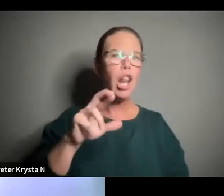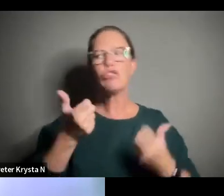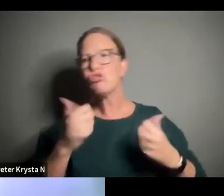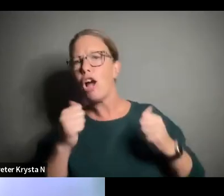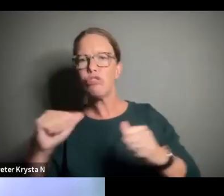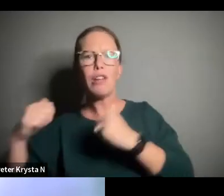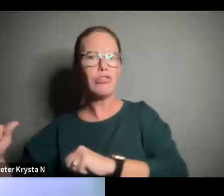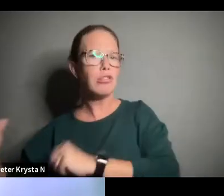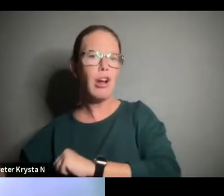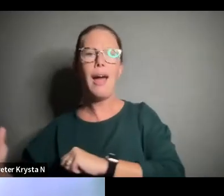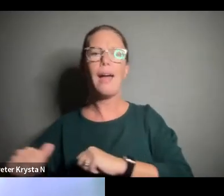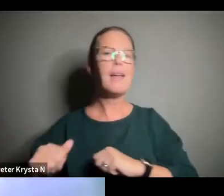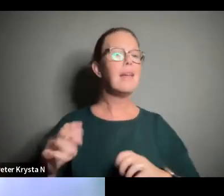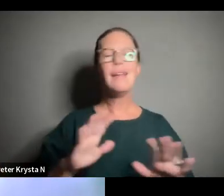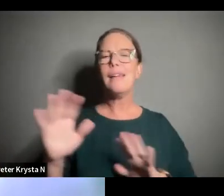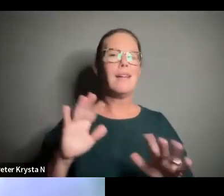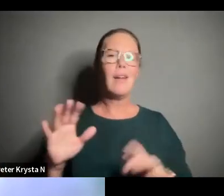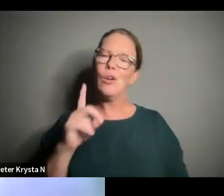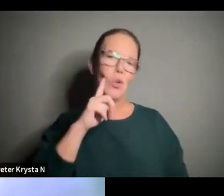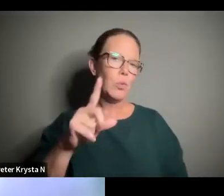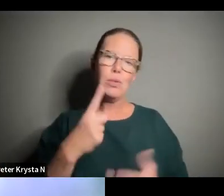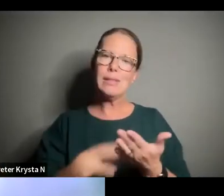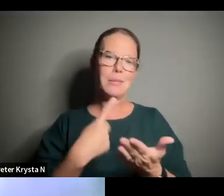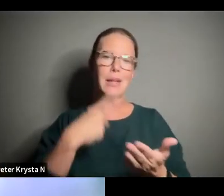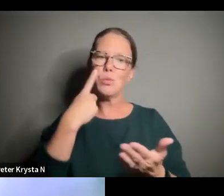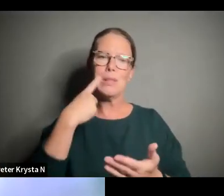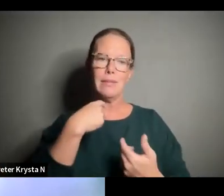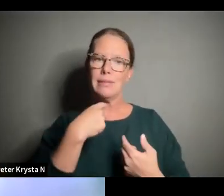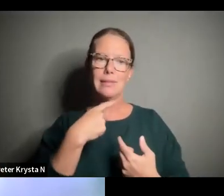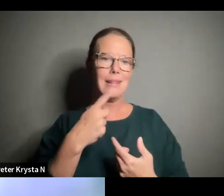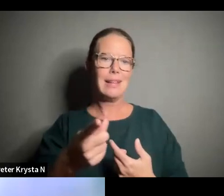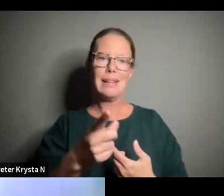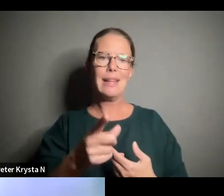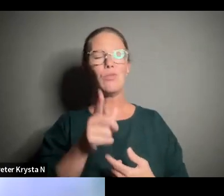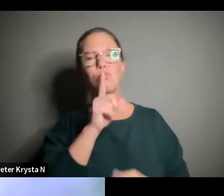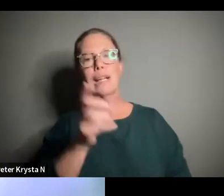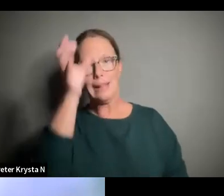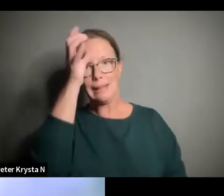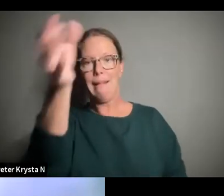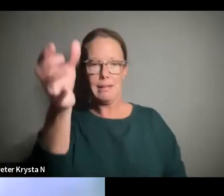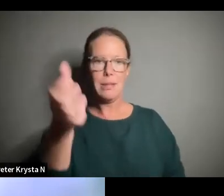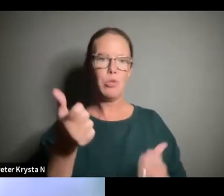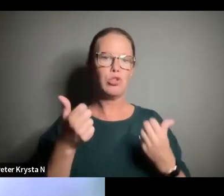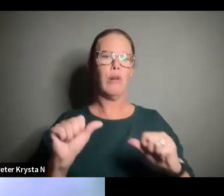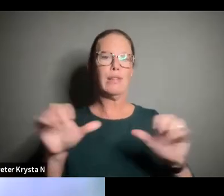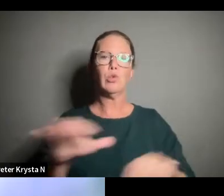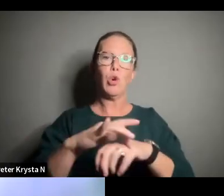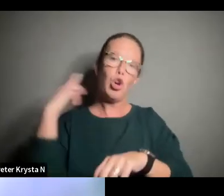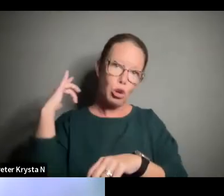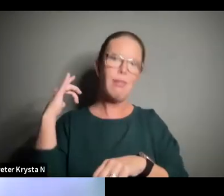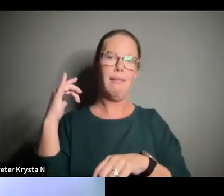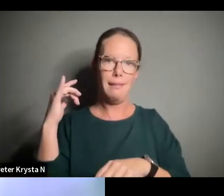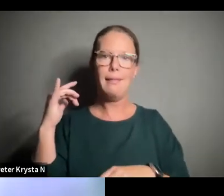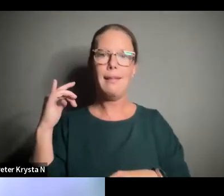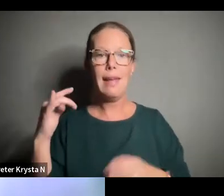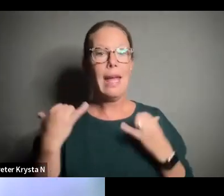just going to use what we call higher tidal volumes to prevent atelectasis. That's kind of our concept, that we're trying to do this early on patients. And